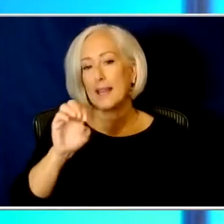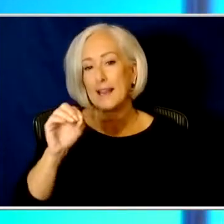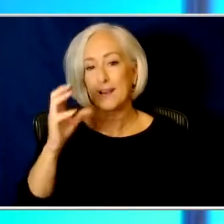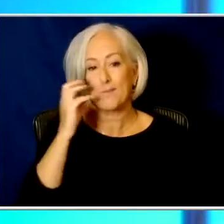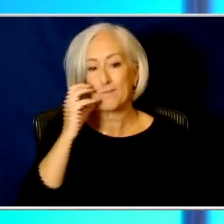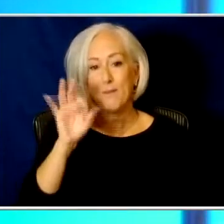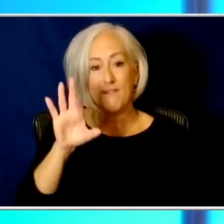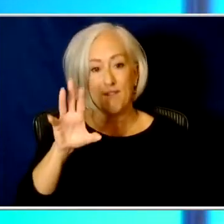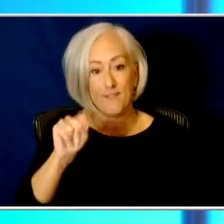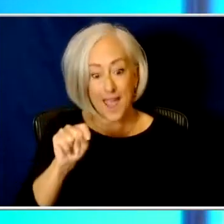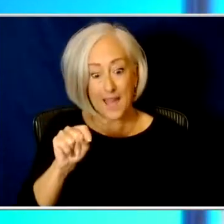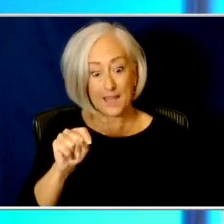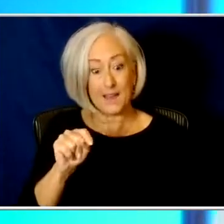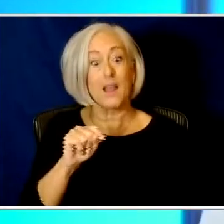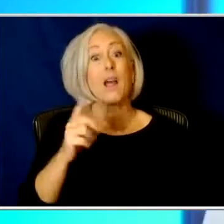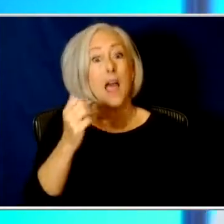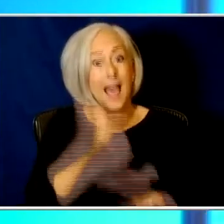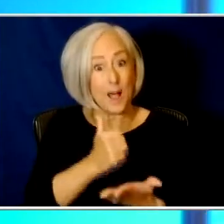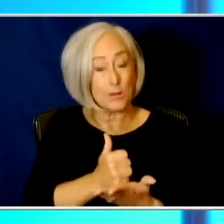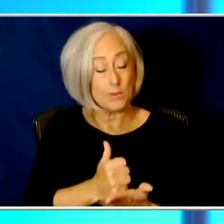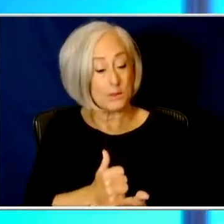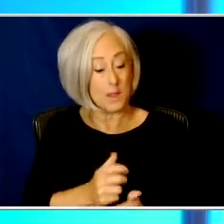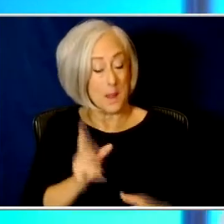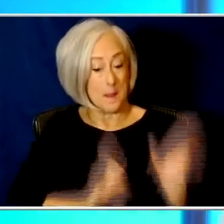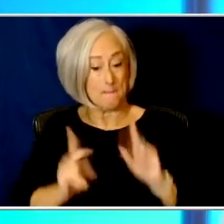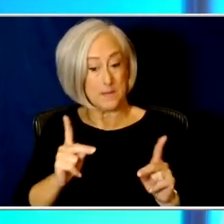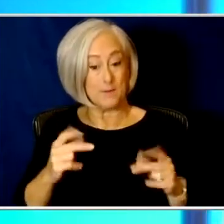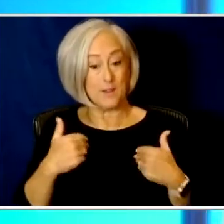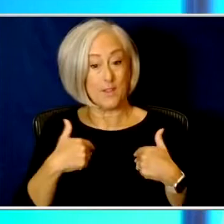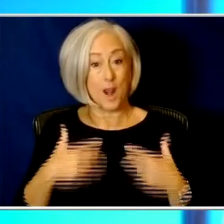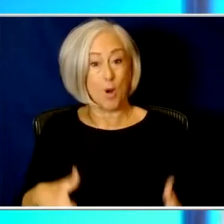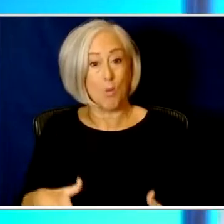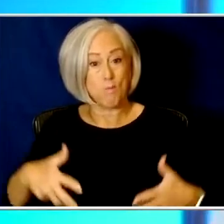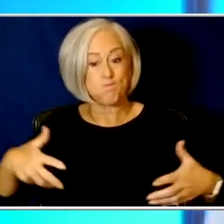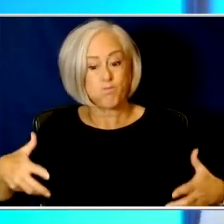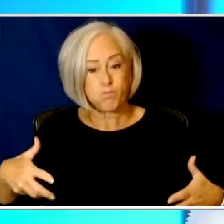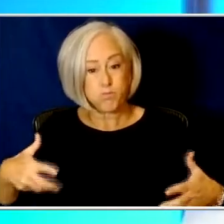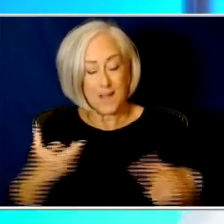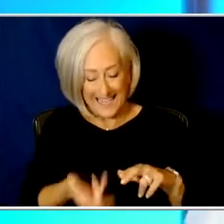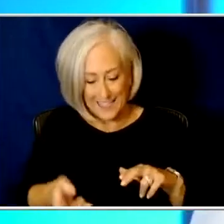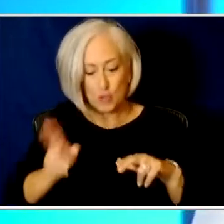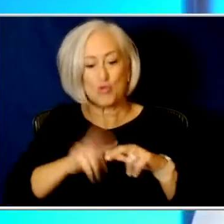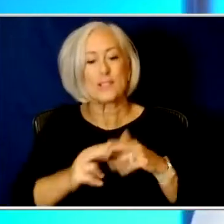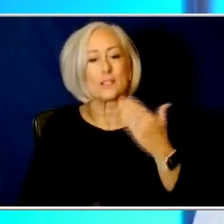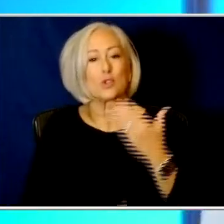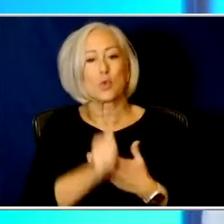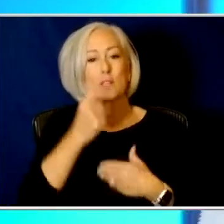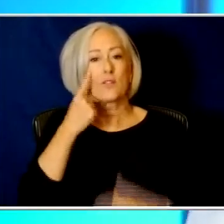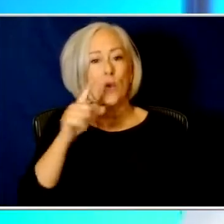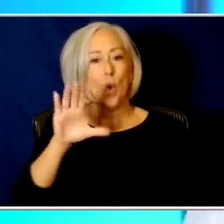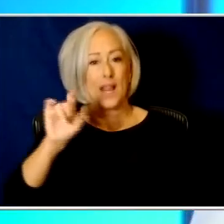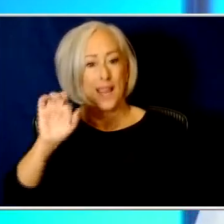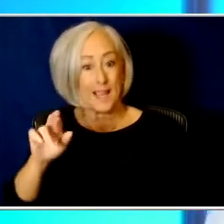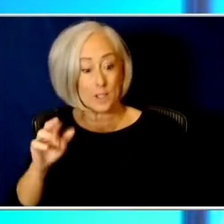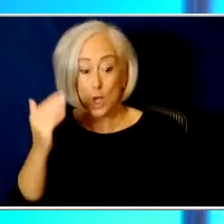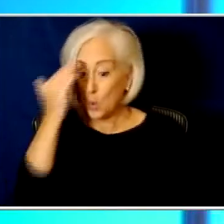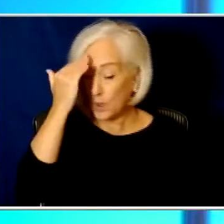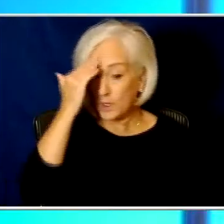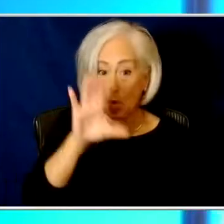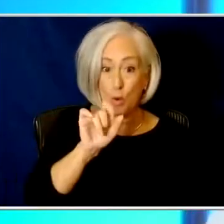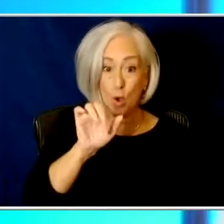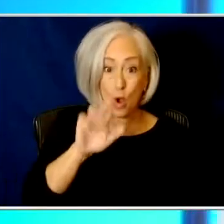that obesity increases your risk for all types of cancers. And so we know that colon cancer is on the rise, pancreatic cancer is on